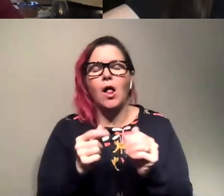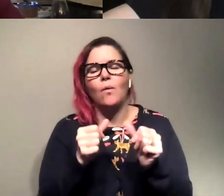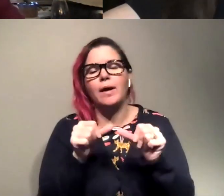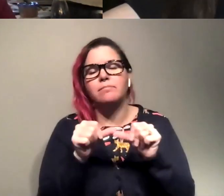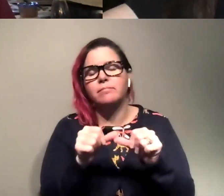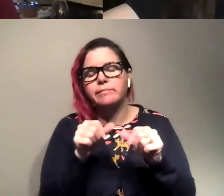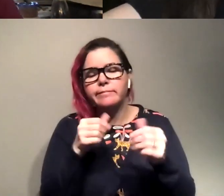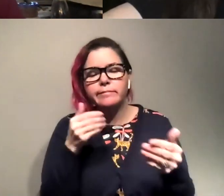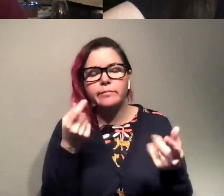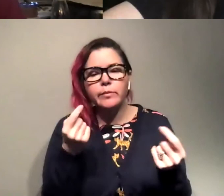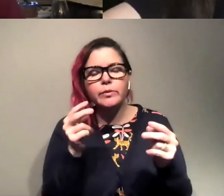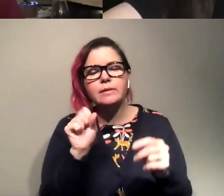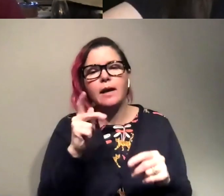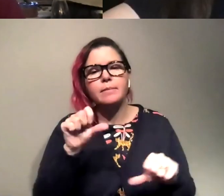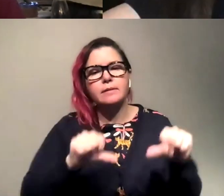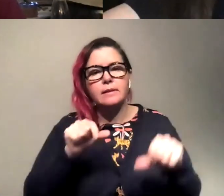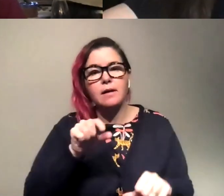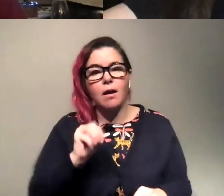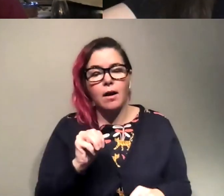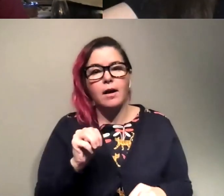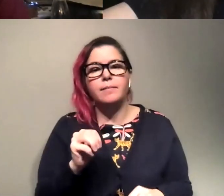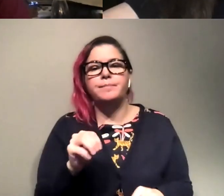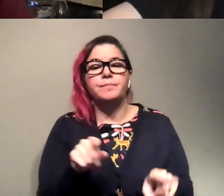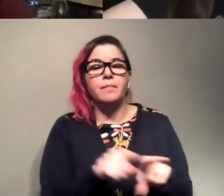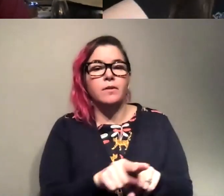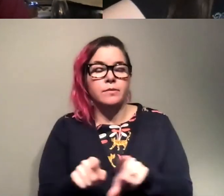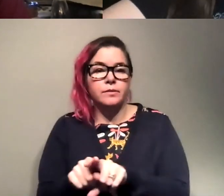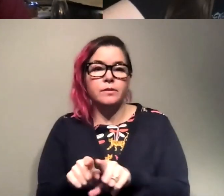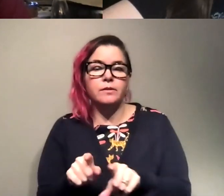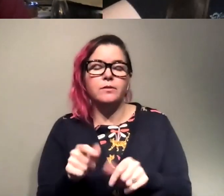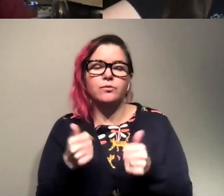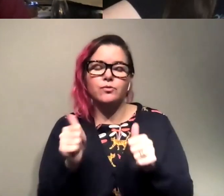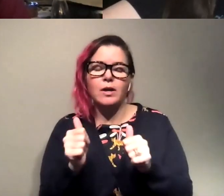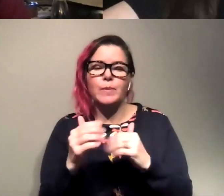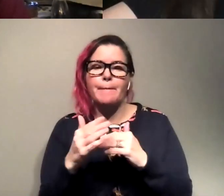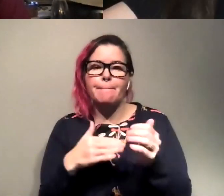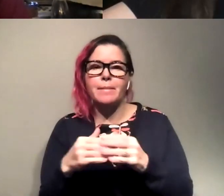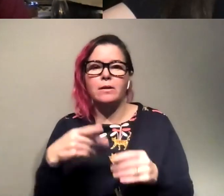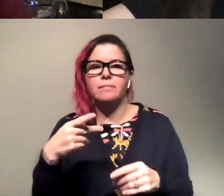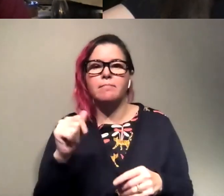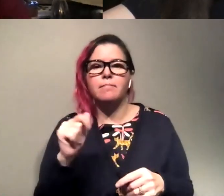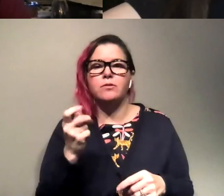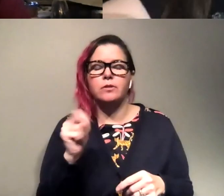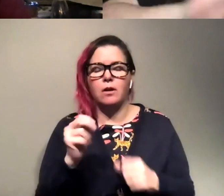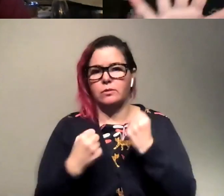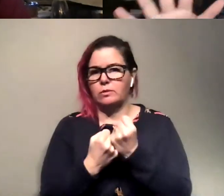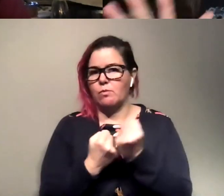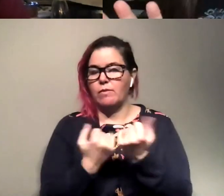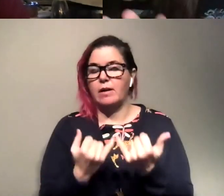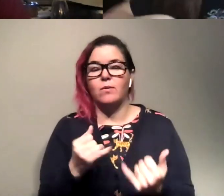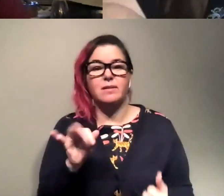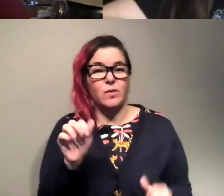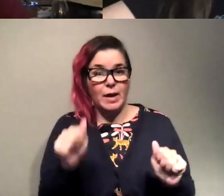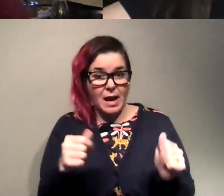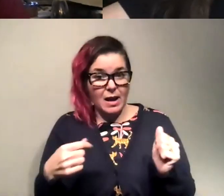doing at skypeascientist.com. We also are trying to build our Patreon support right now. So if you can